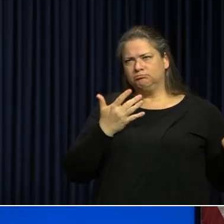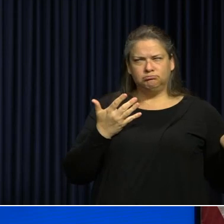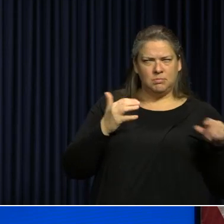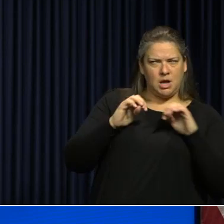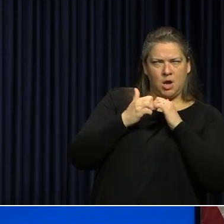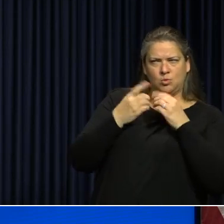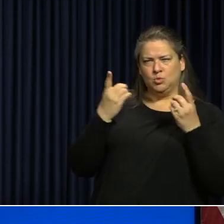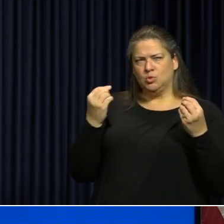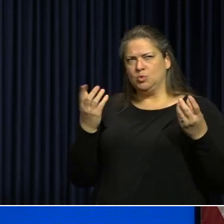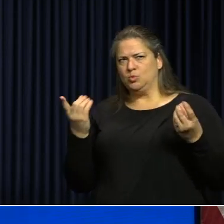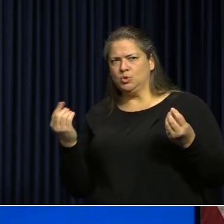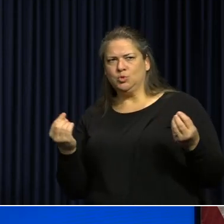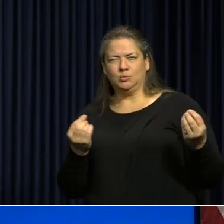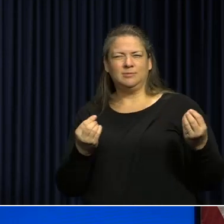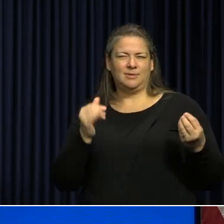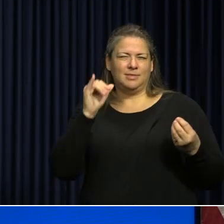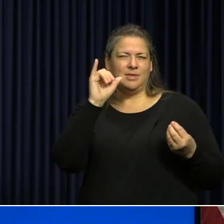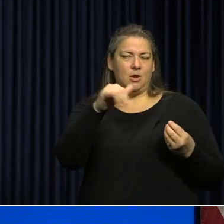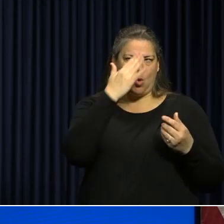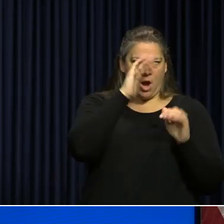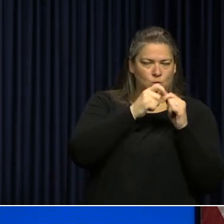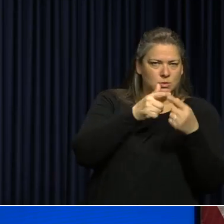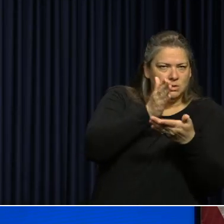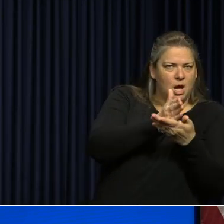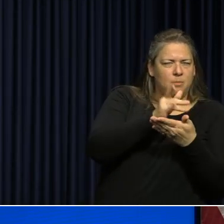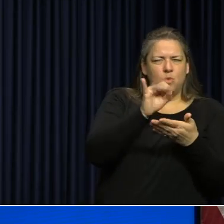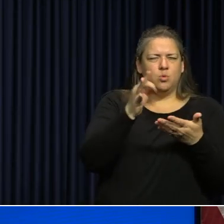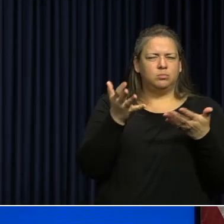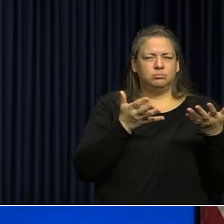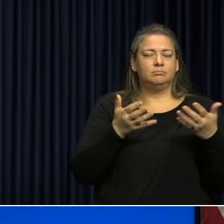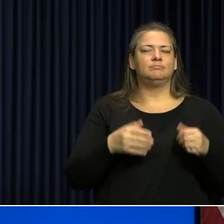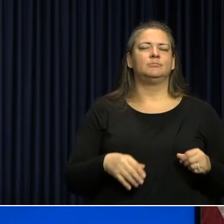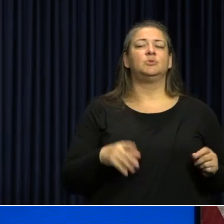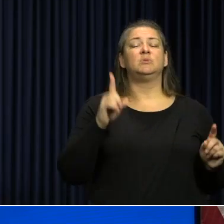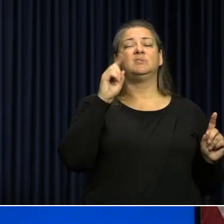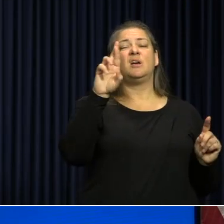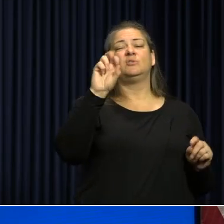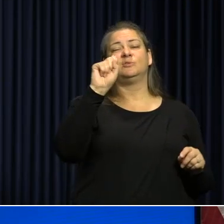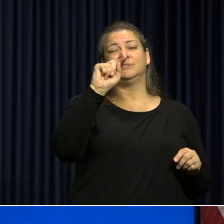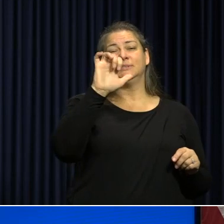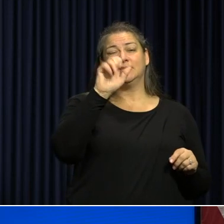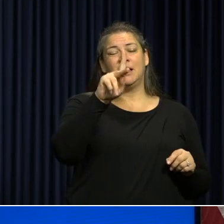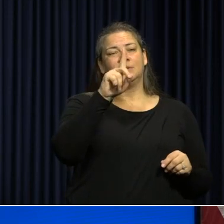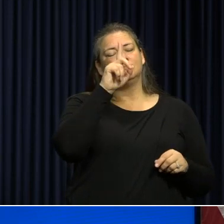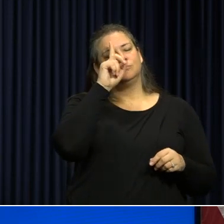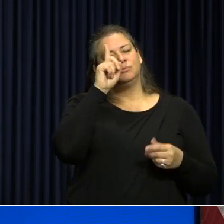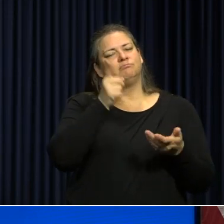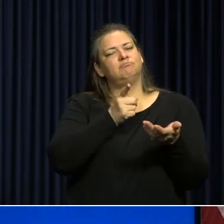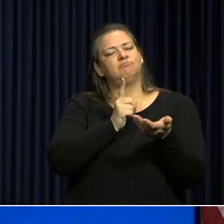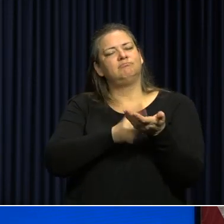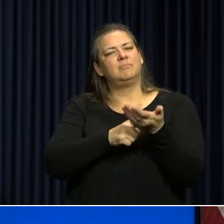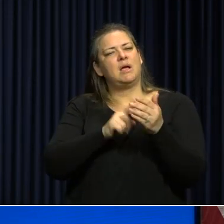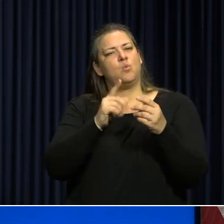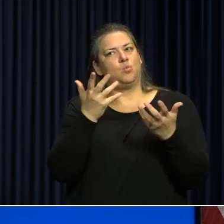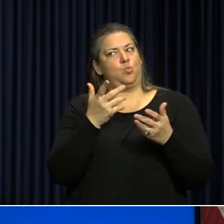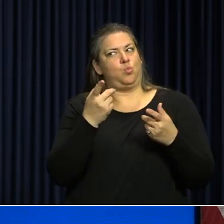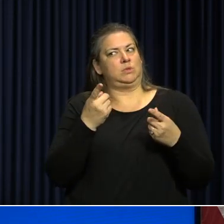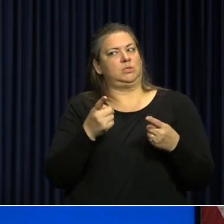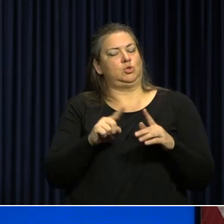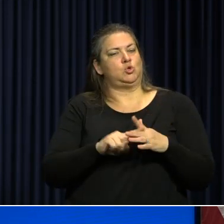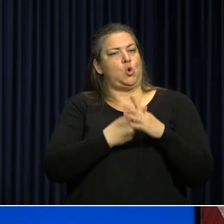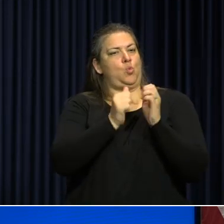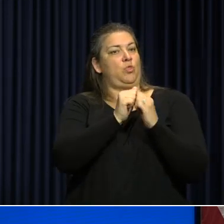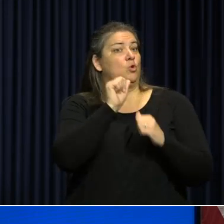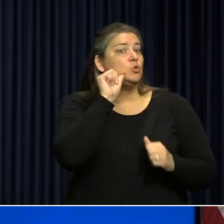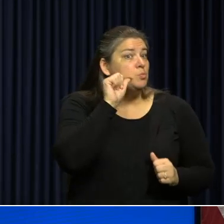they can do to stop it. So Dr. Stack's going to basically talk about what's happening tomorrow. And